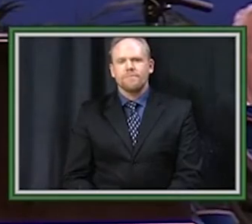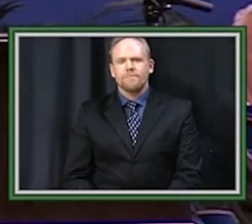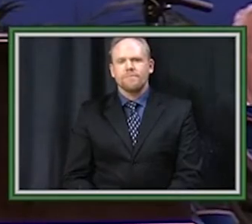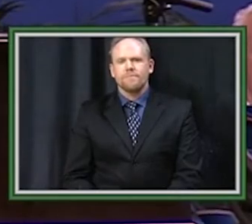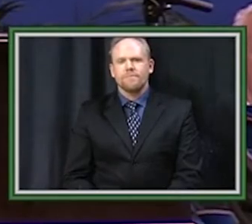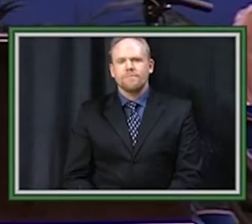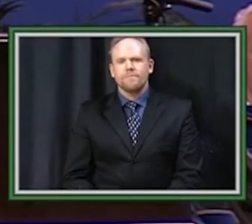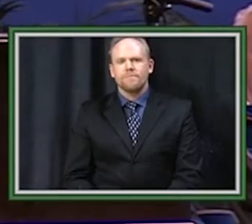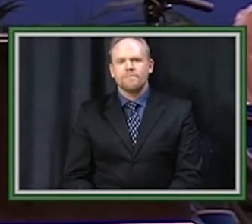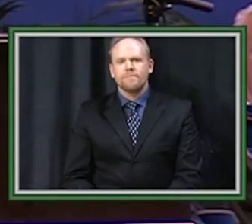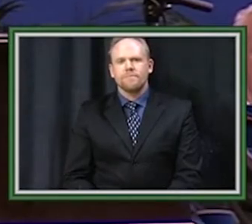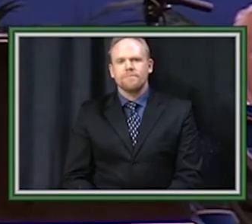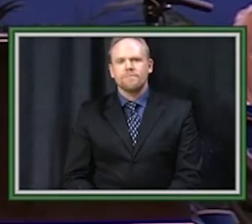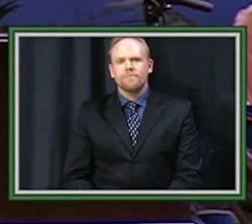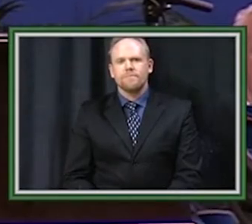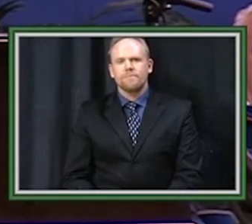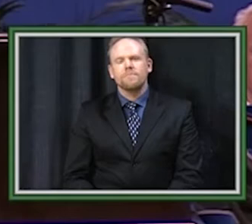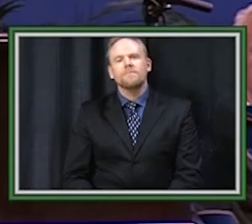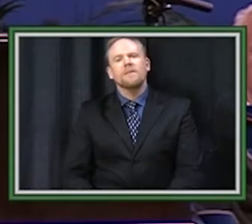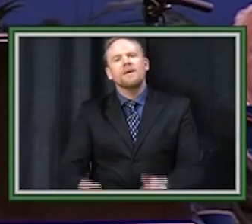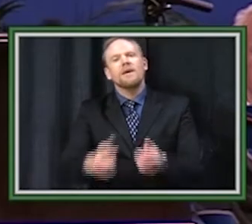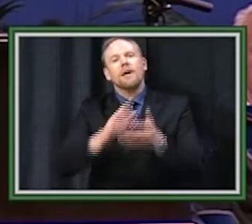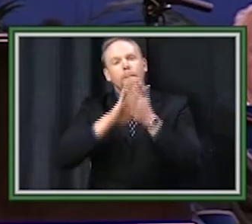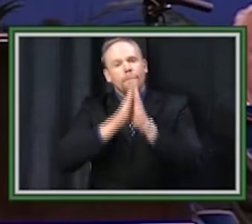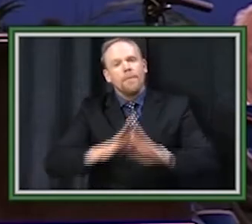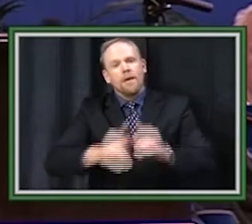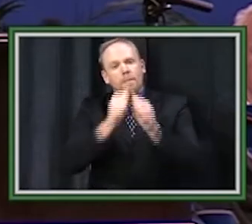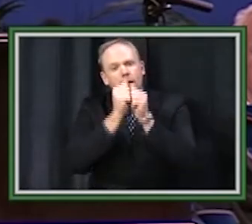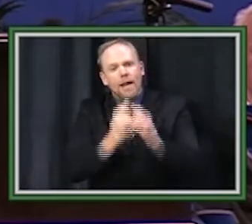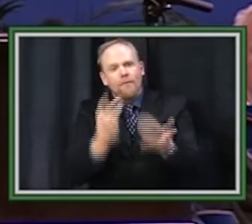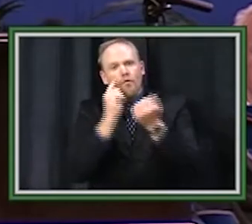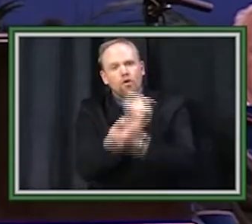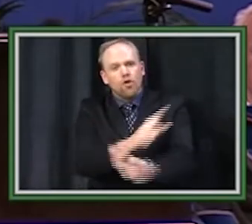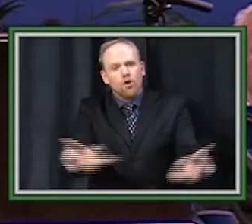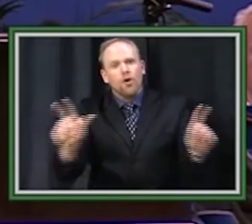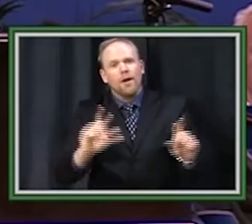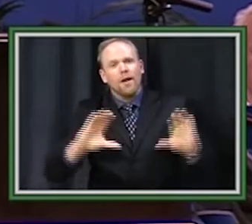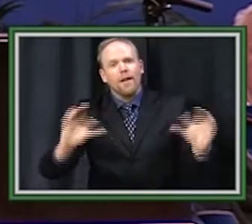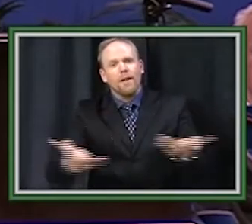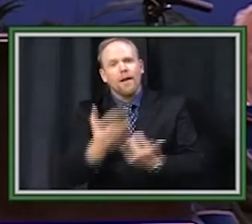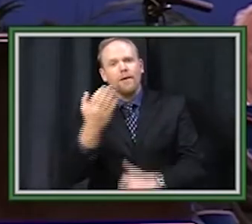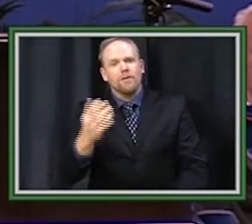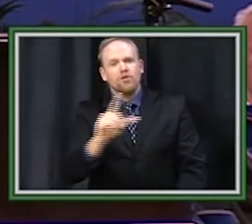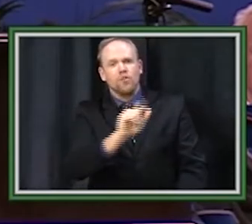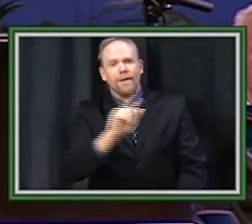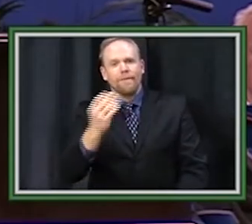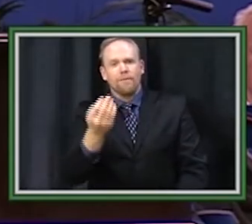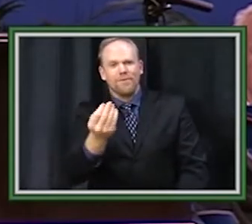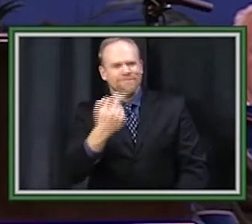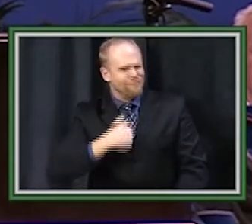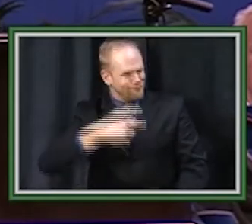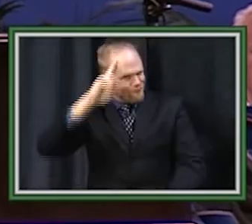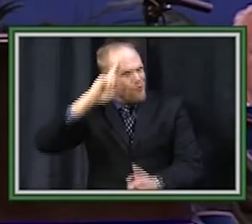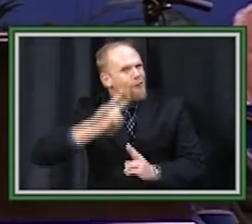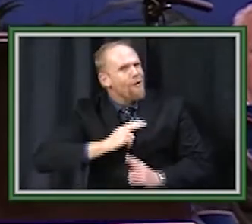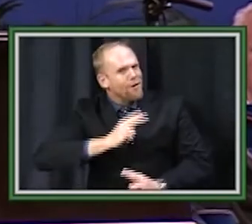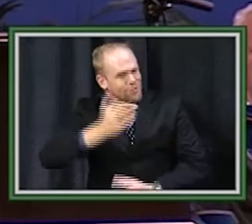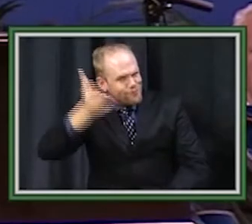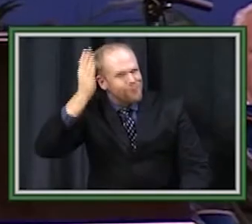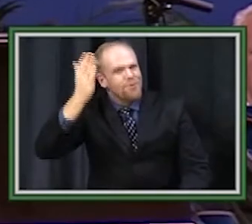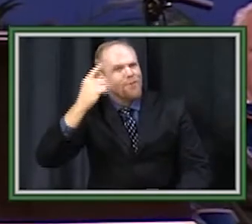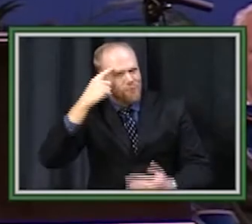Assalamu alaikum, class of 2014. It does me a great honor to be able to speak before you today. Congratulations.